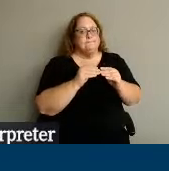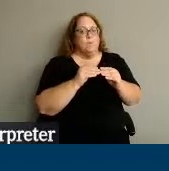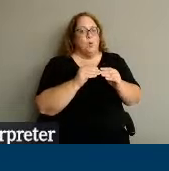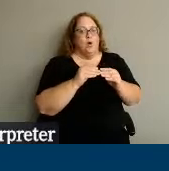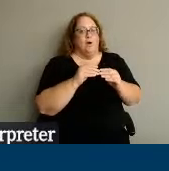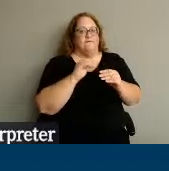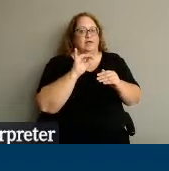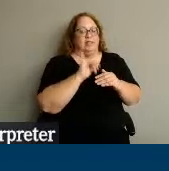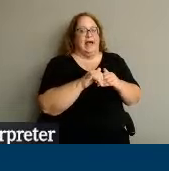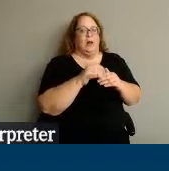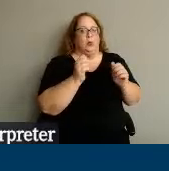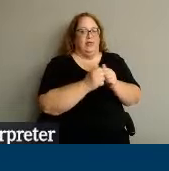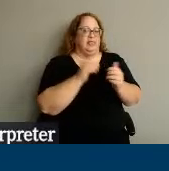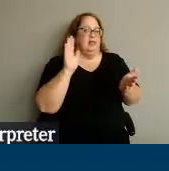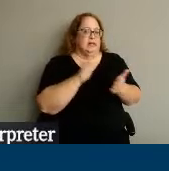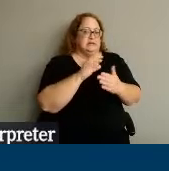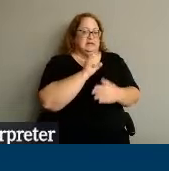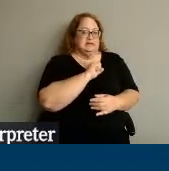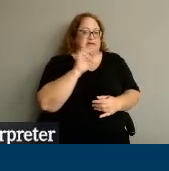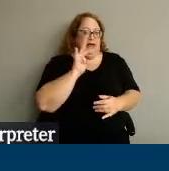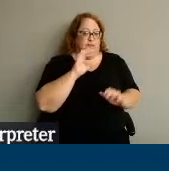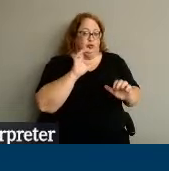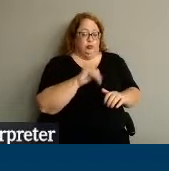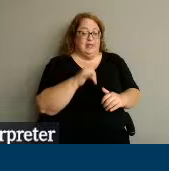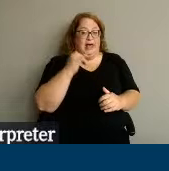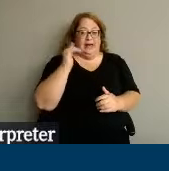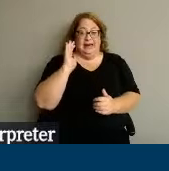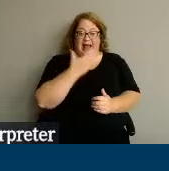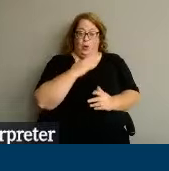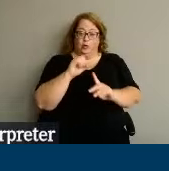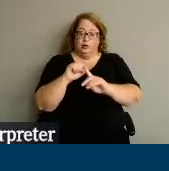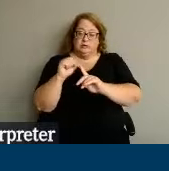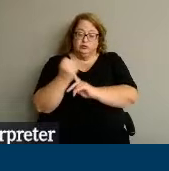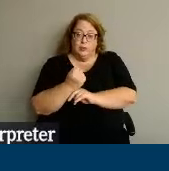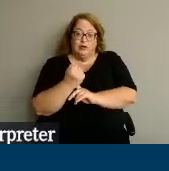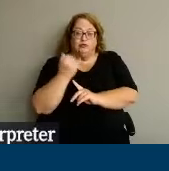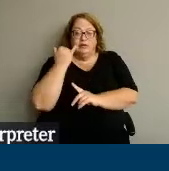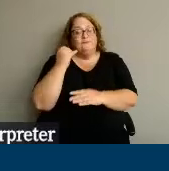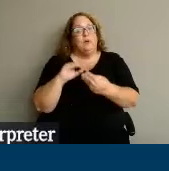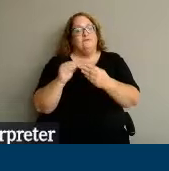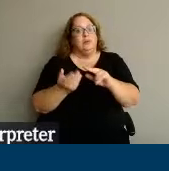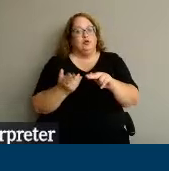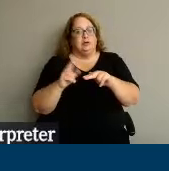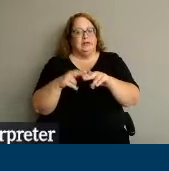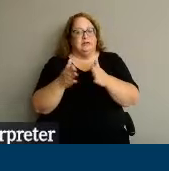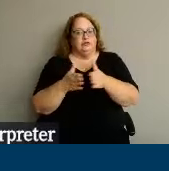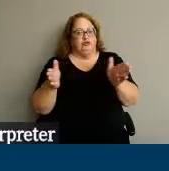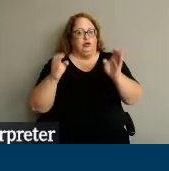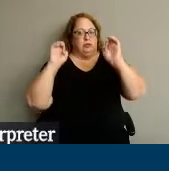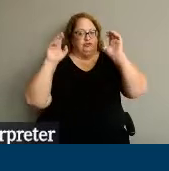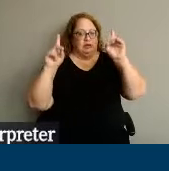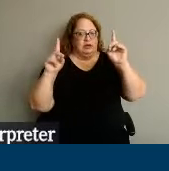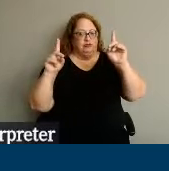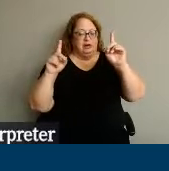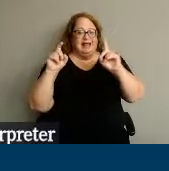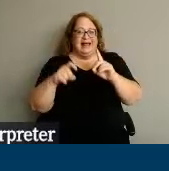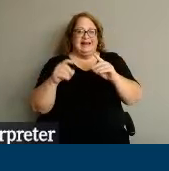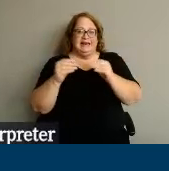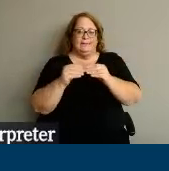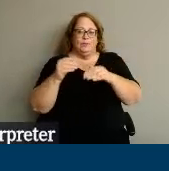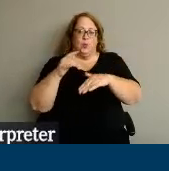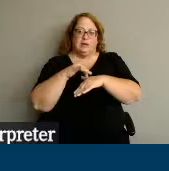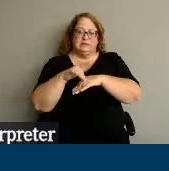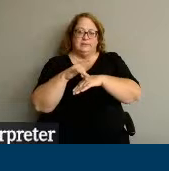in order to be able to do that. In our instance, if we have numbers that increase in general education and they need more